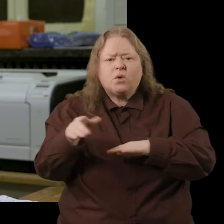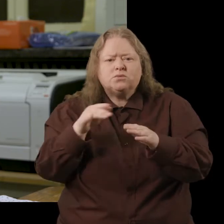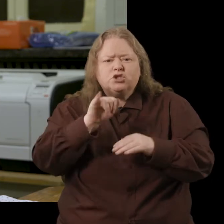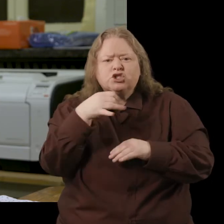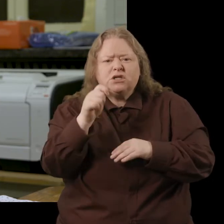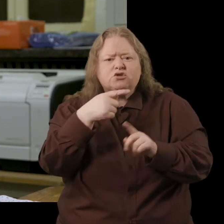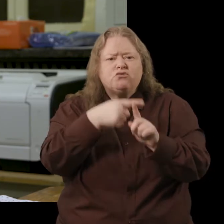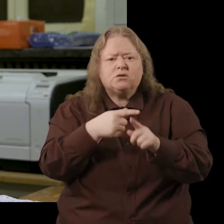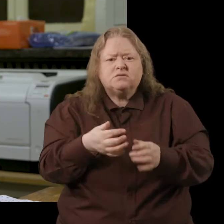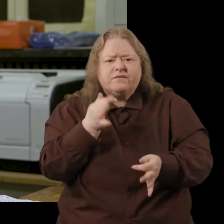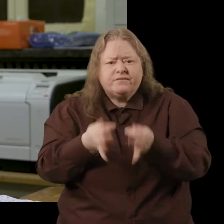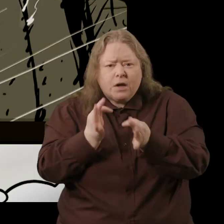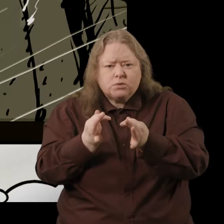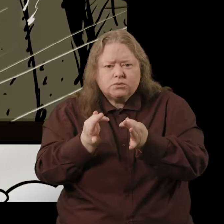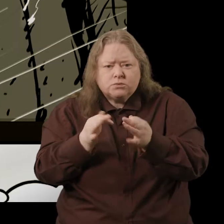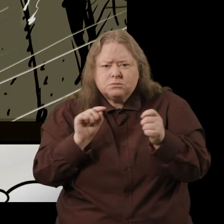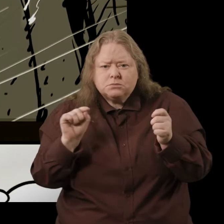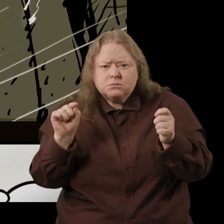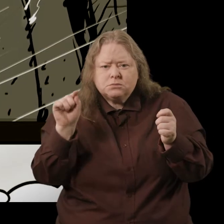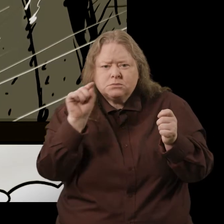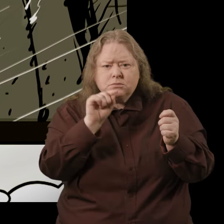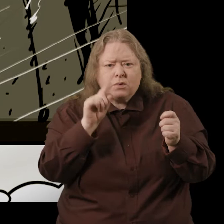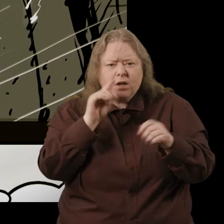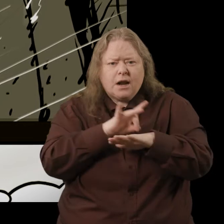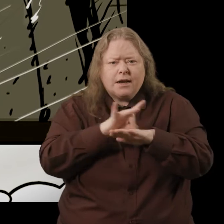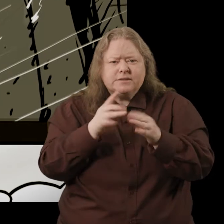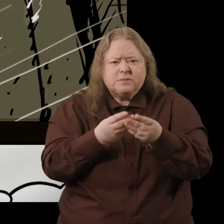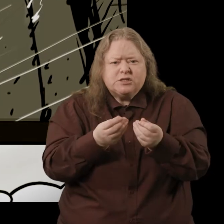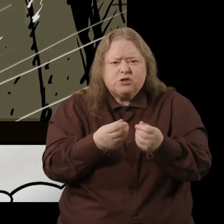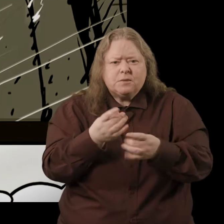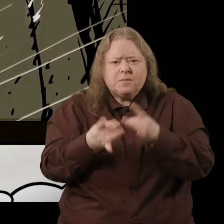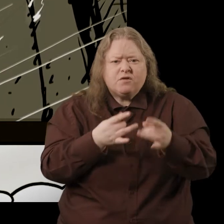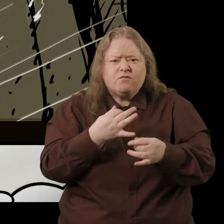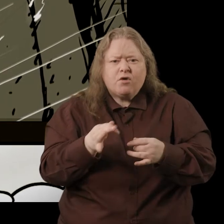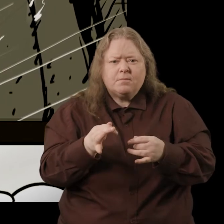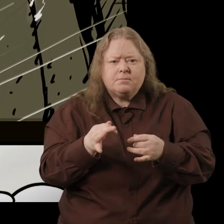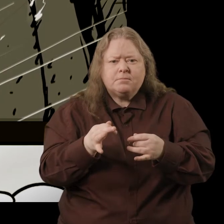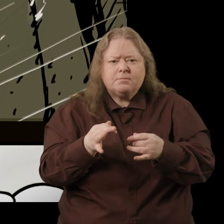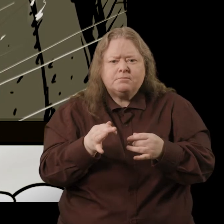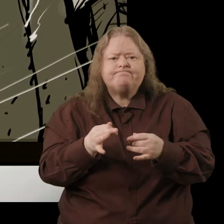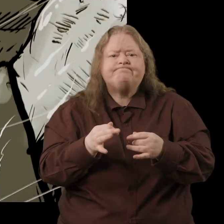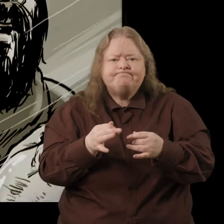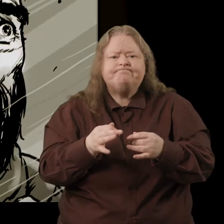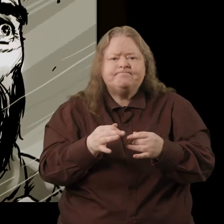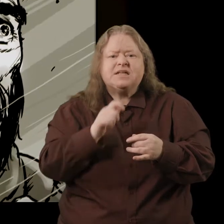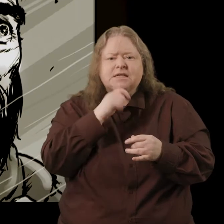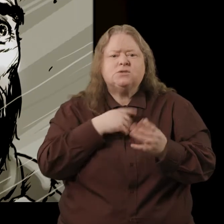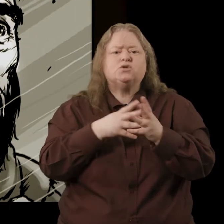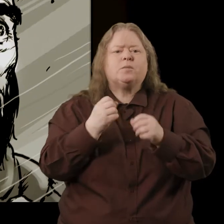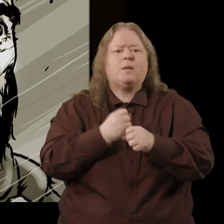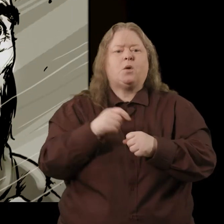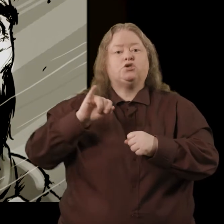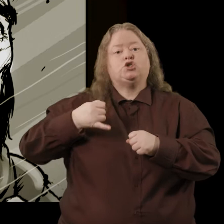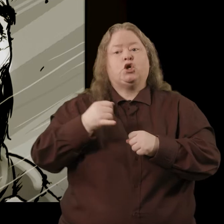where these jet crosses are found and looking at the kind of material it's made from tell us something about the journey